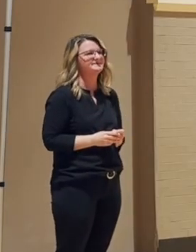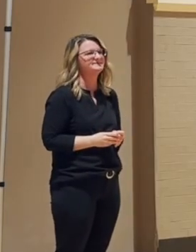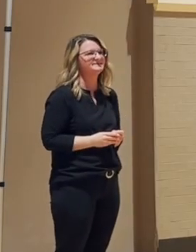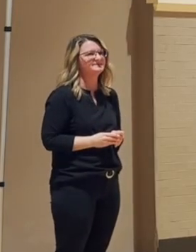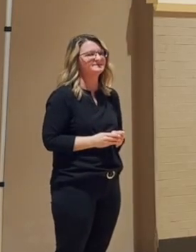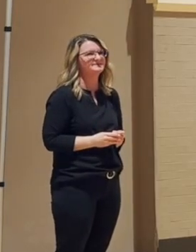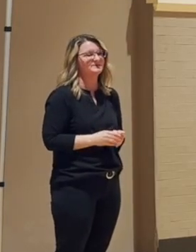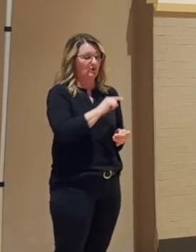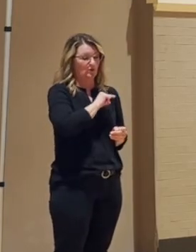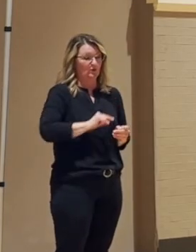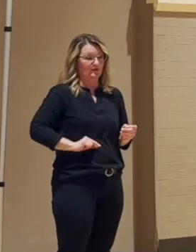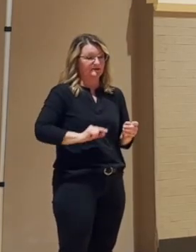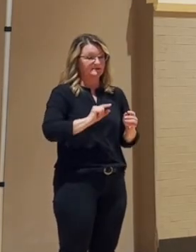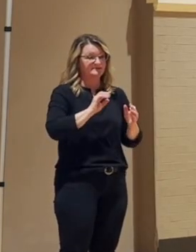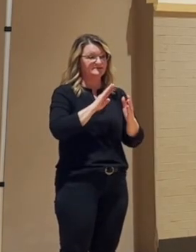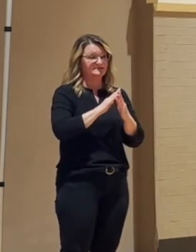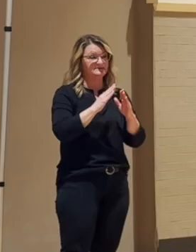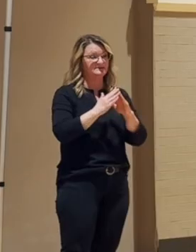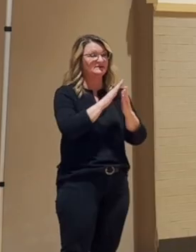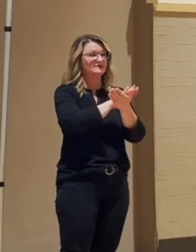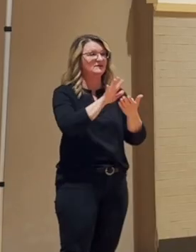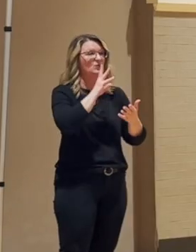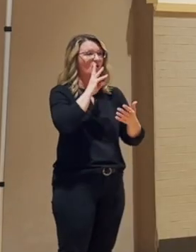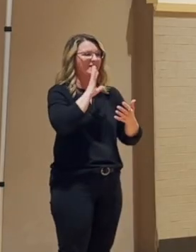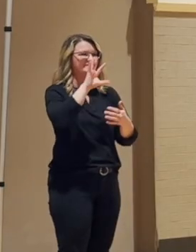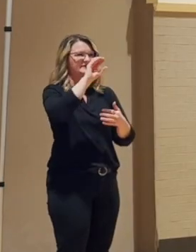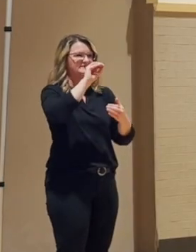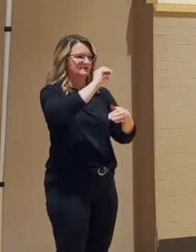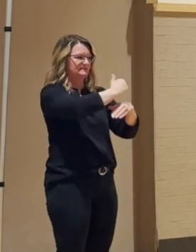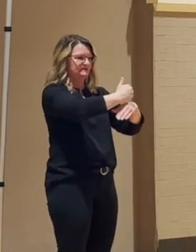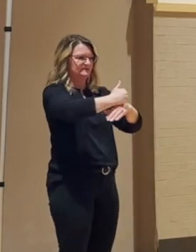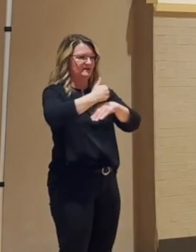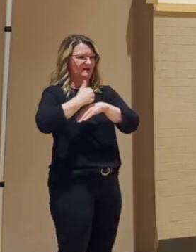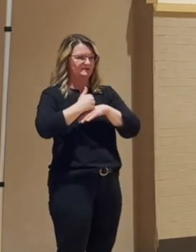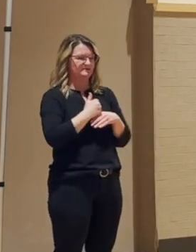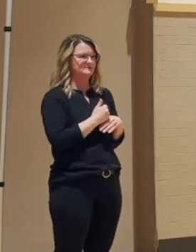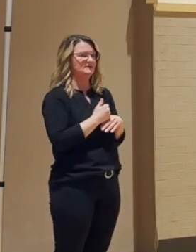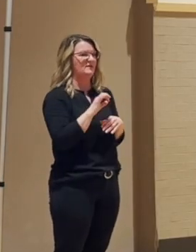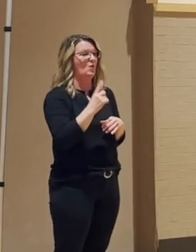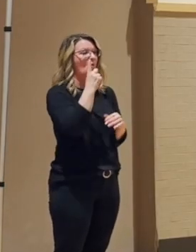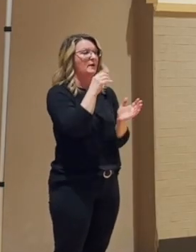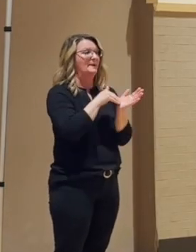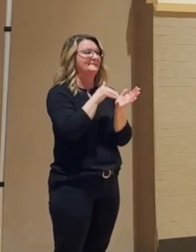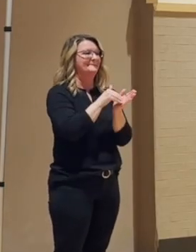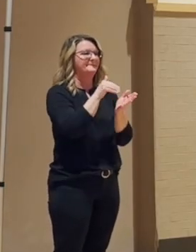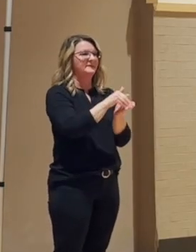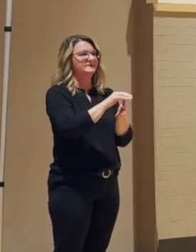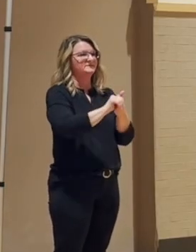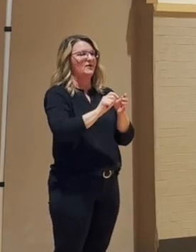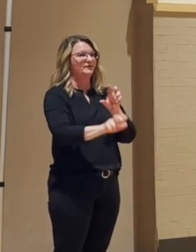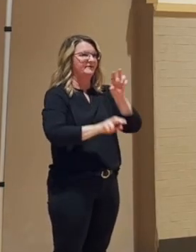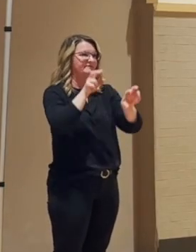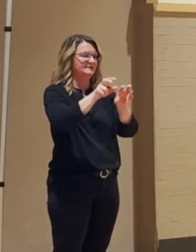So with Queen City Clean Waters, there are over 50 sites that I mentioned, and it is a $1 billion investment in the city